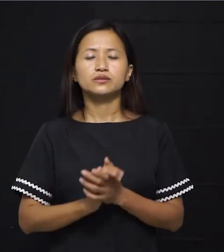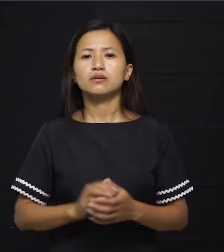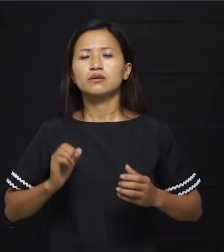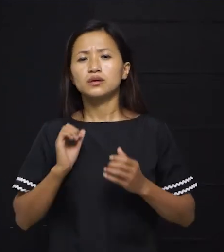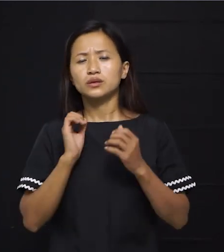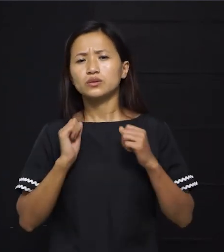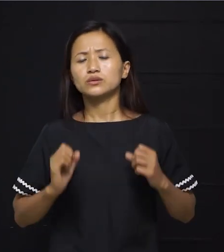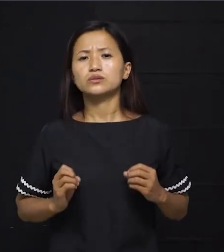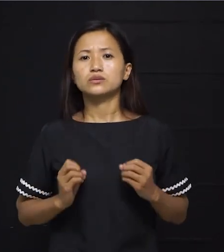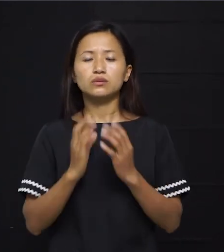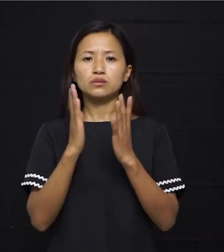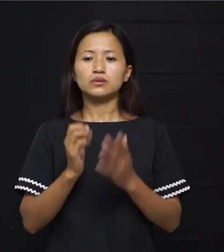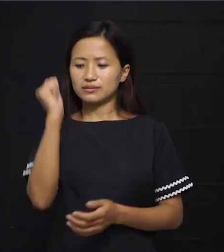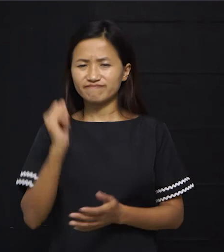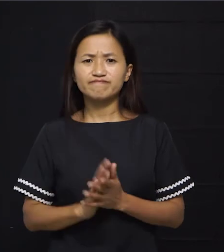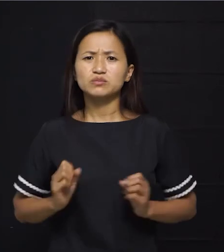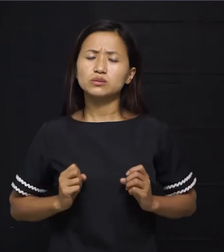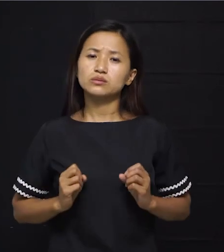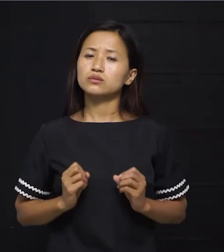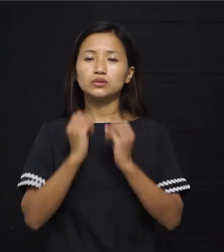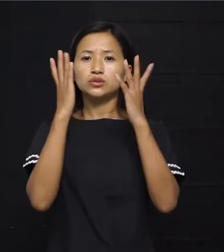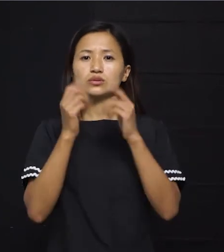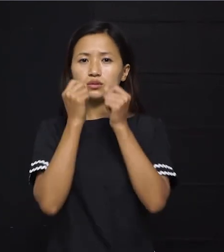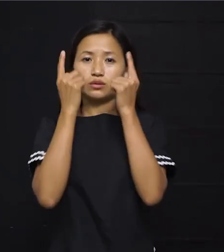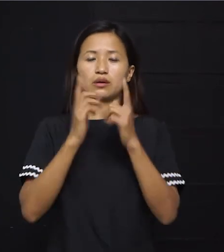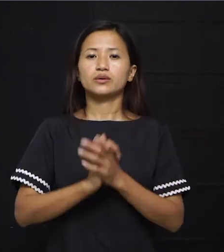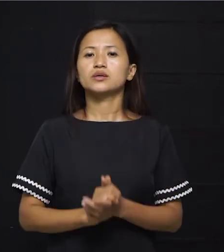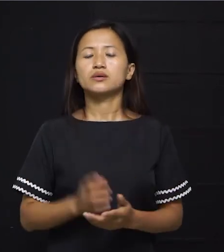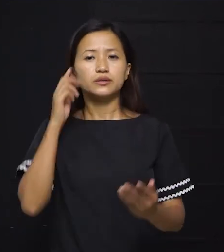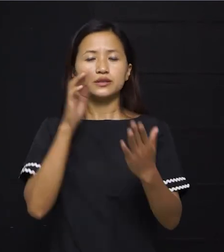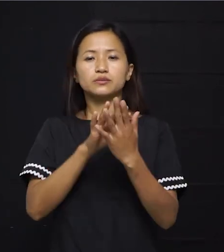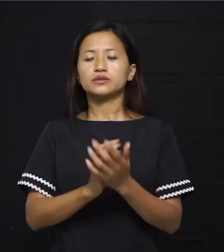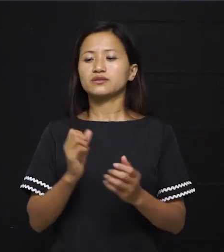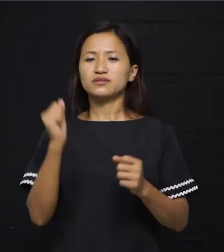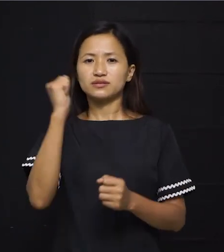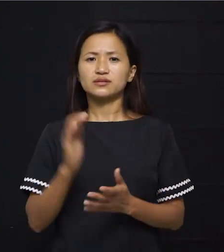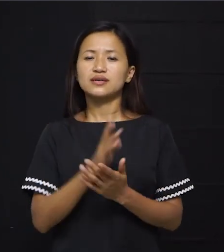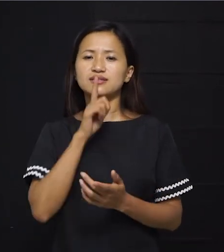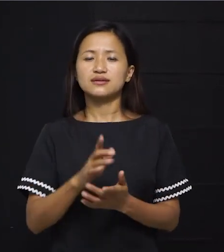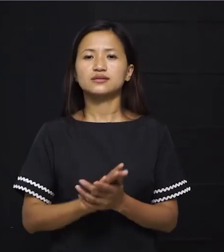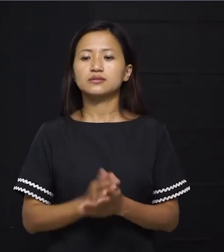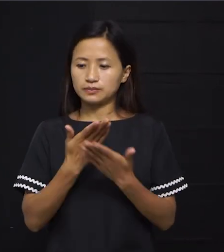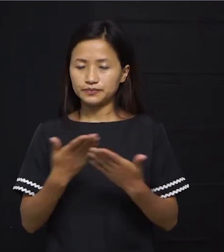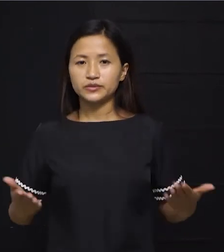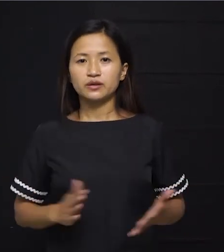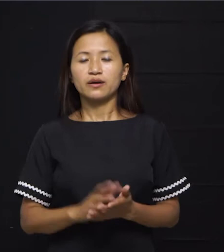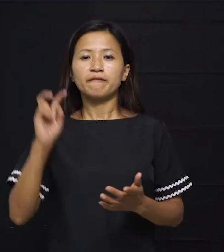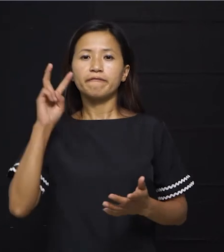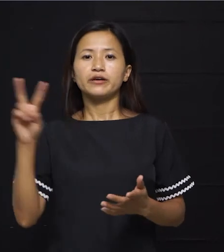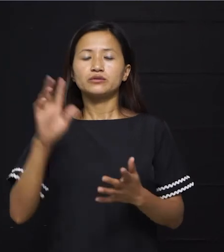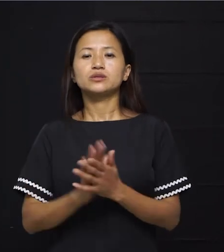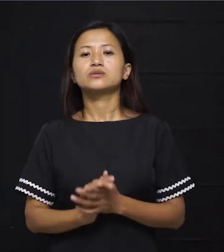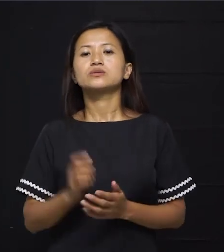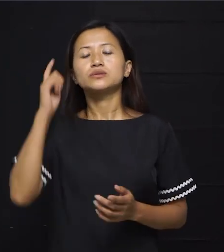so shocked, okay? Because he did not expect any such thing. And then he began to shout, okay? Victory to the